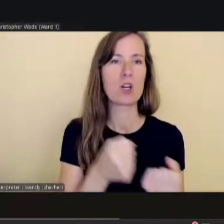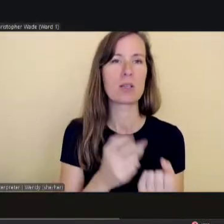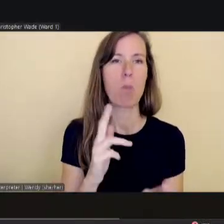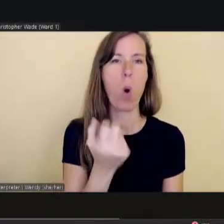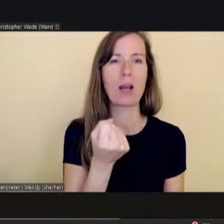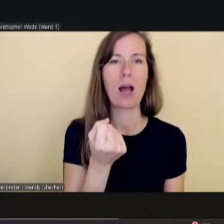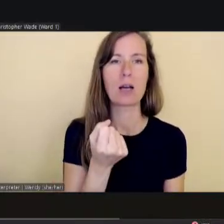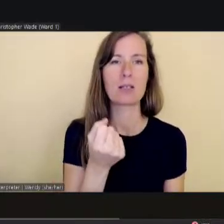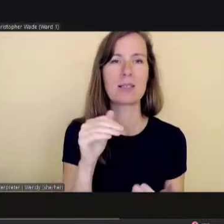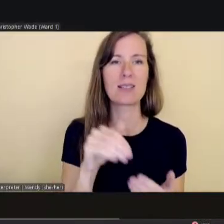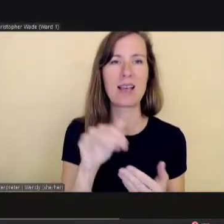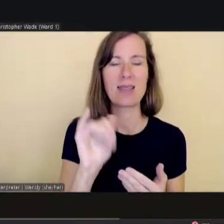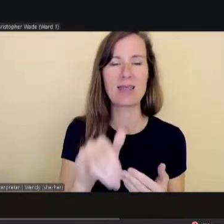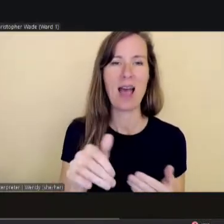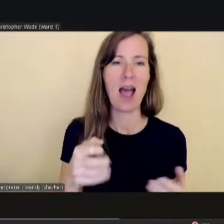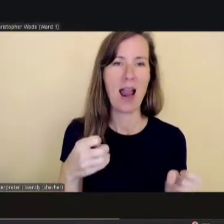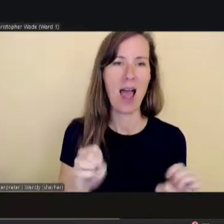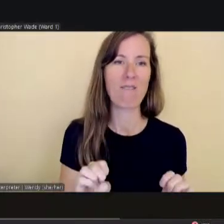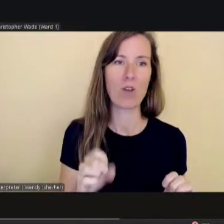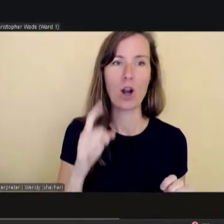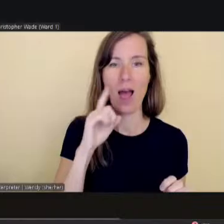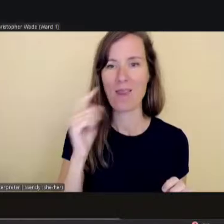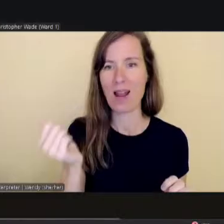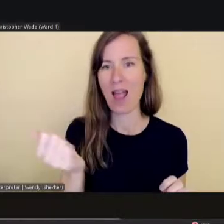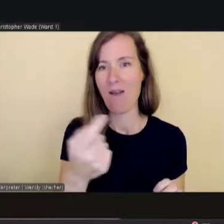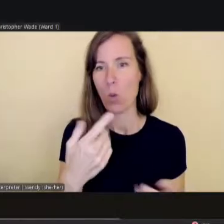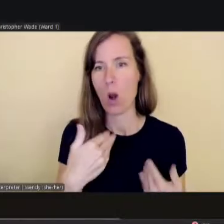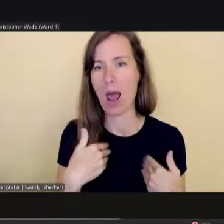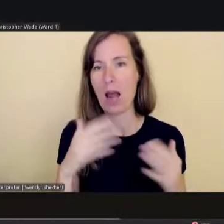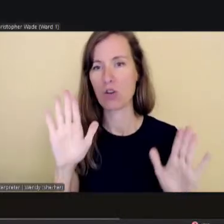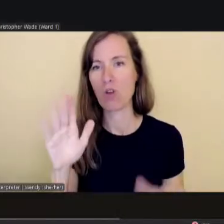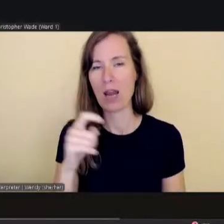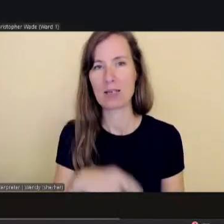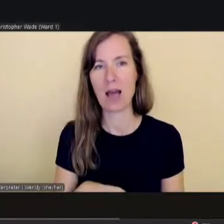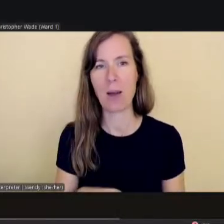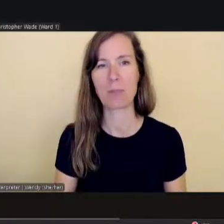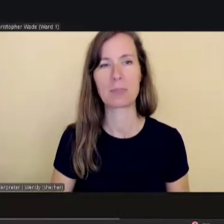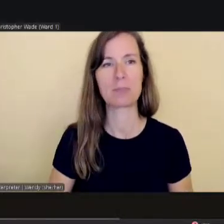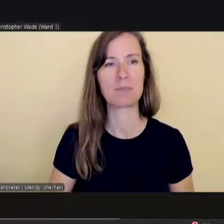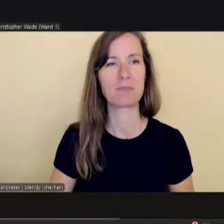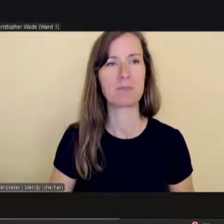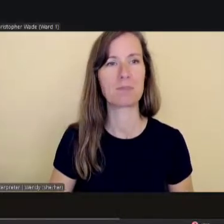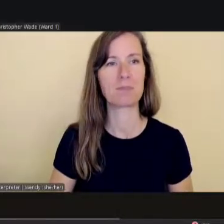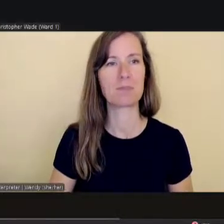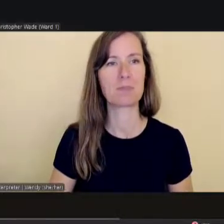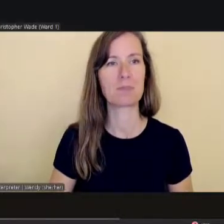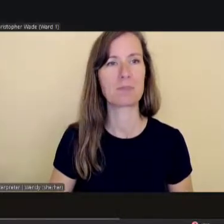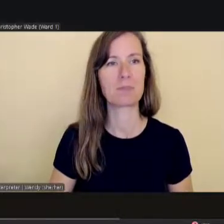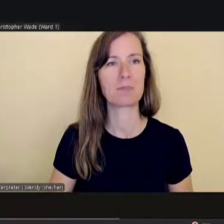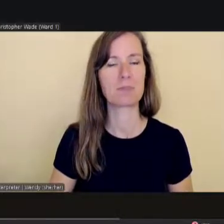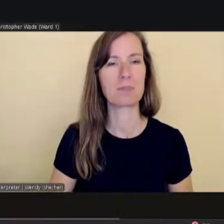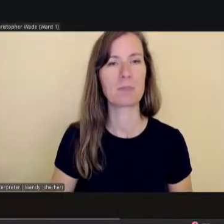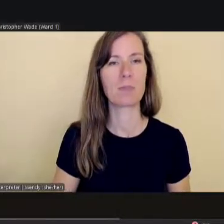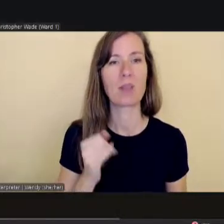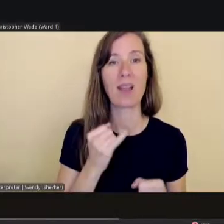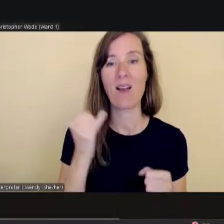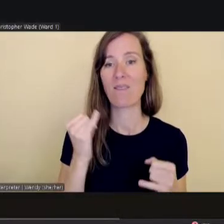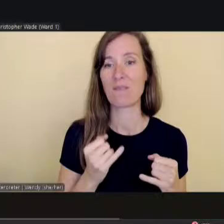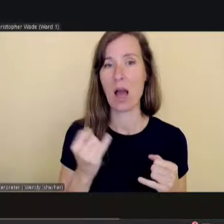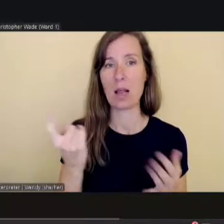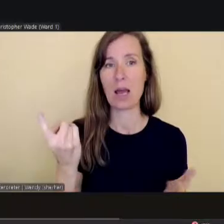I think everybody had a great time. So, and finally, next week on, I think it's